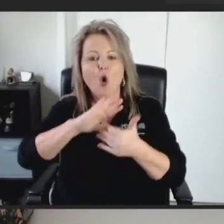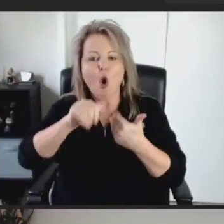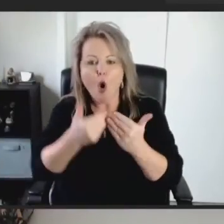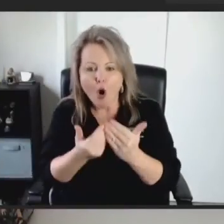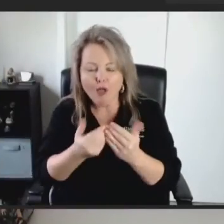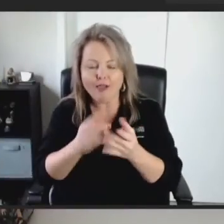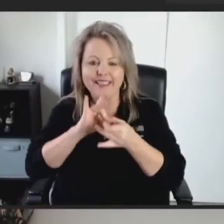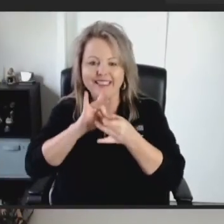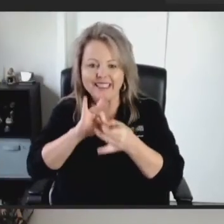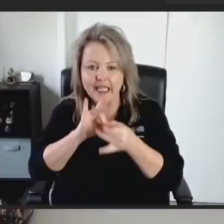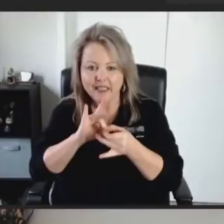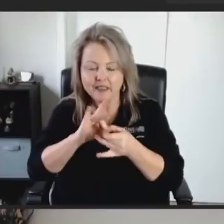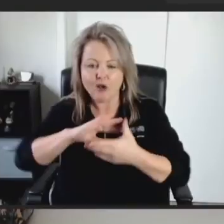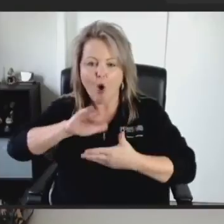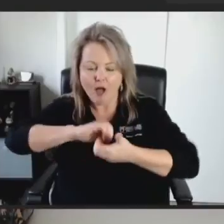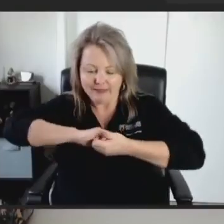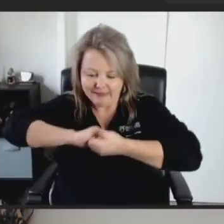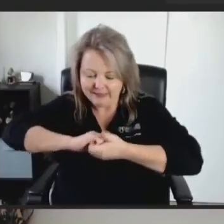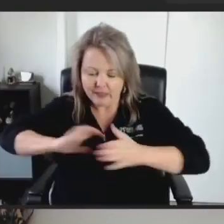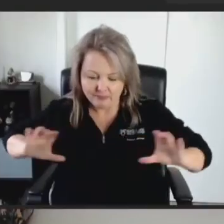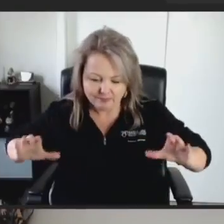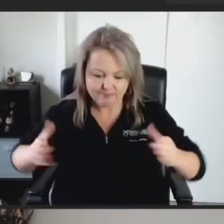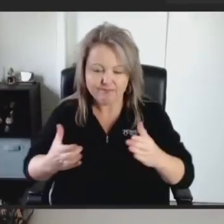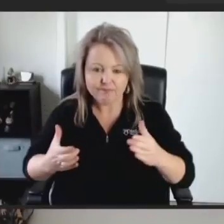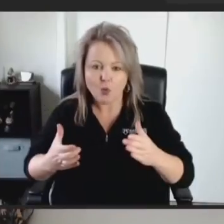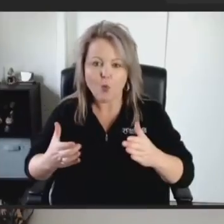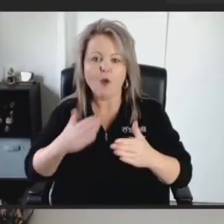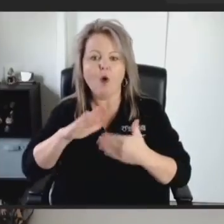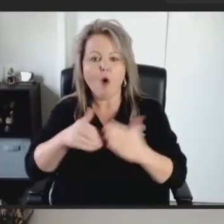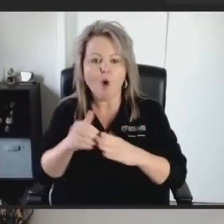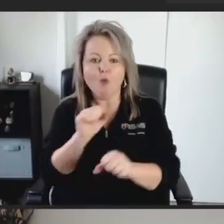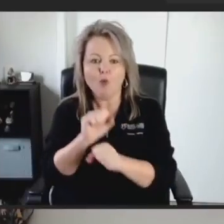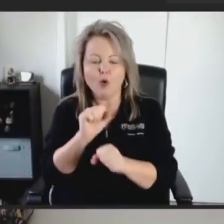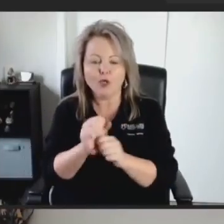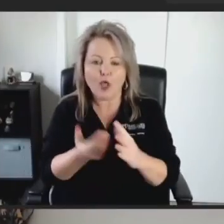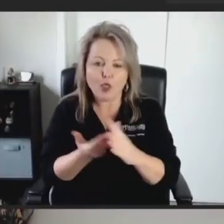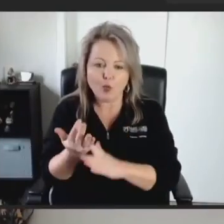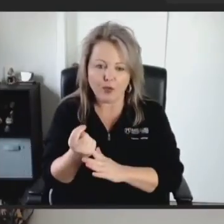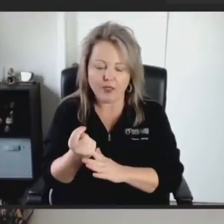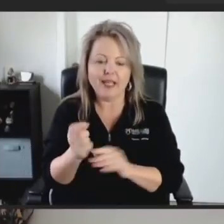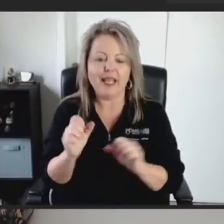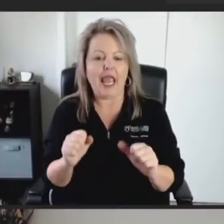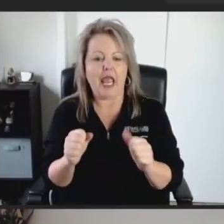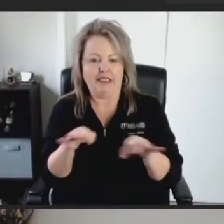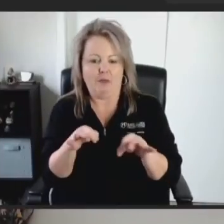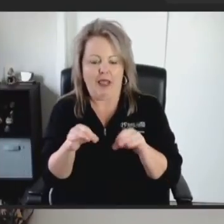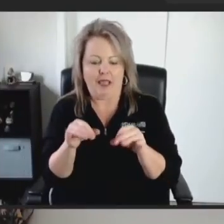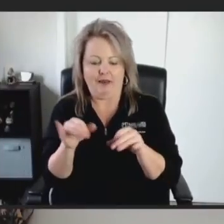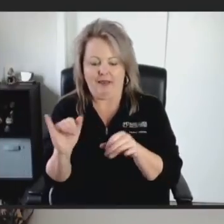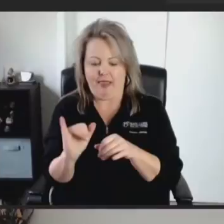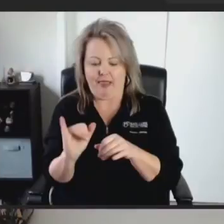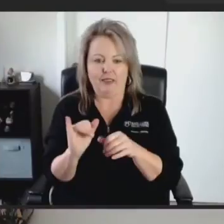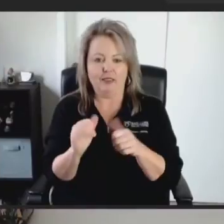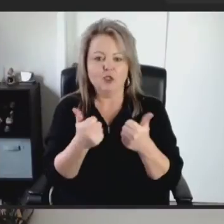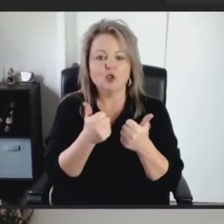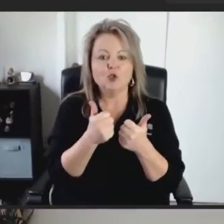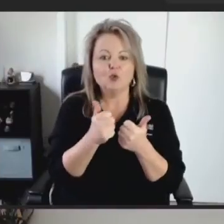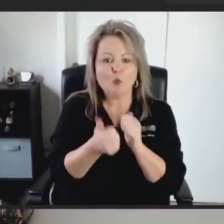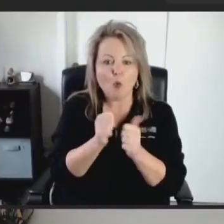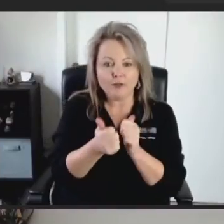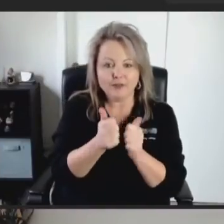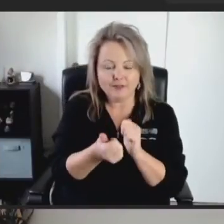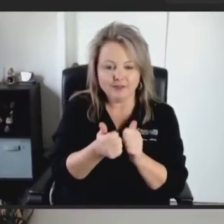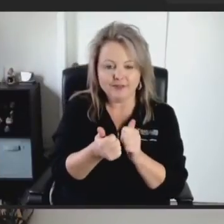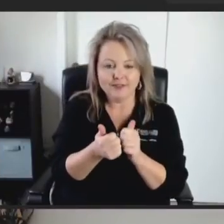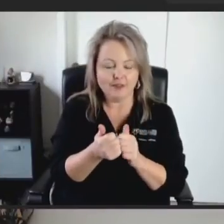collectively to get through the pandemic. And I could put this in the terms of a sports analogy. You know, we